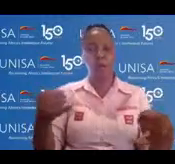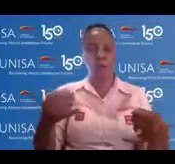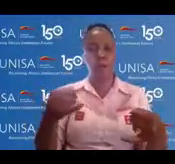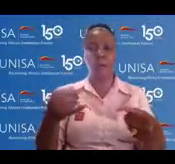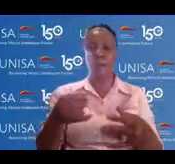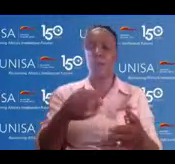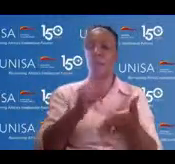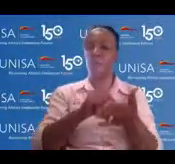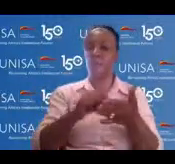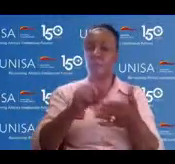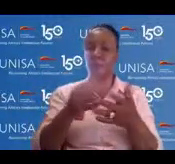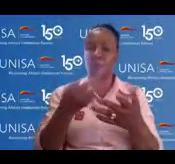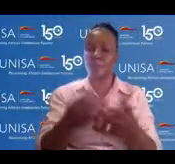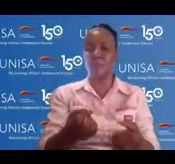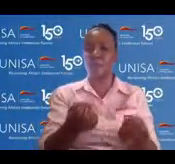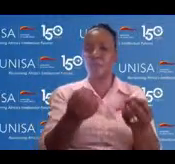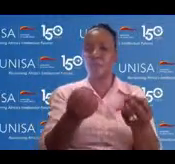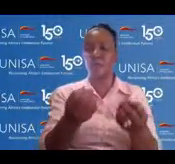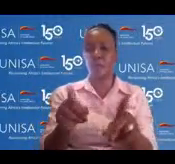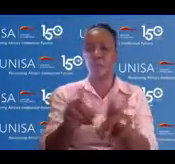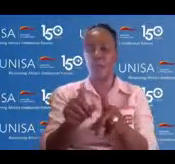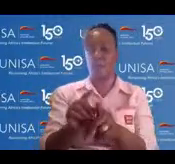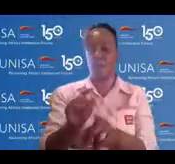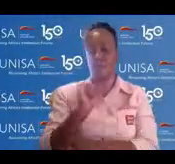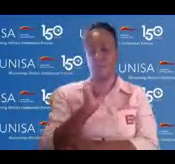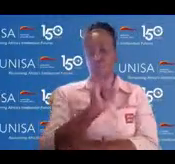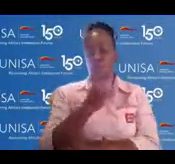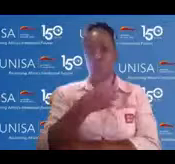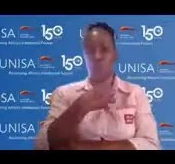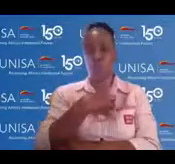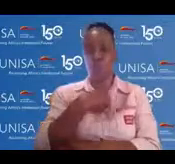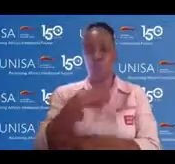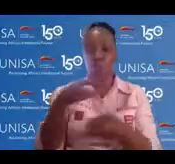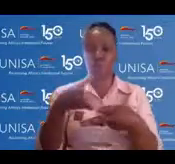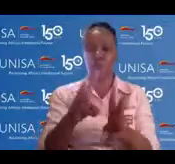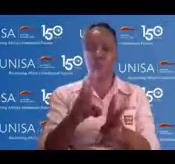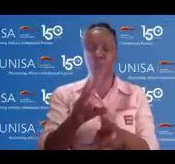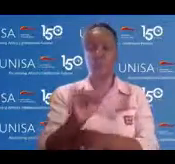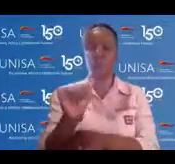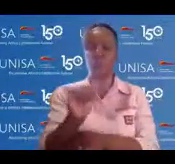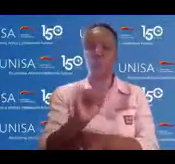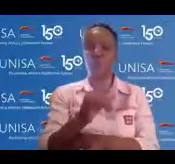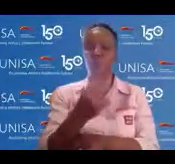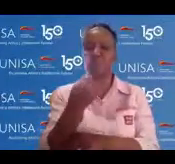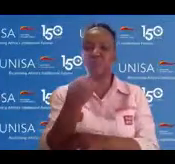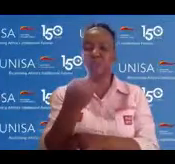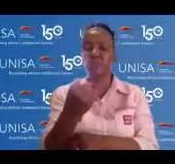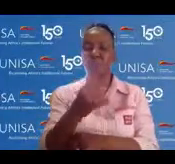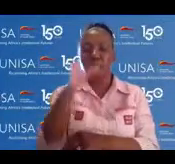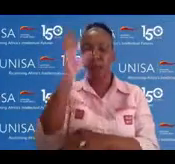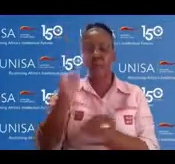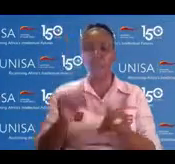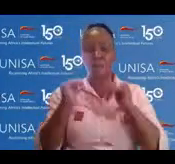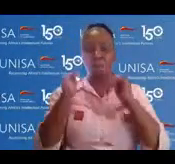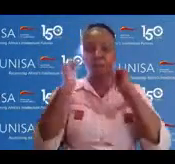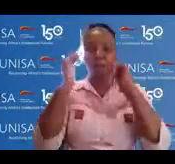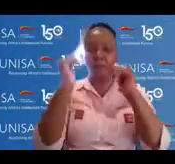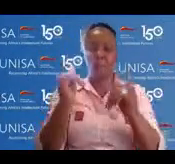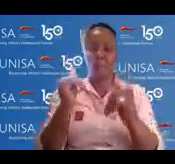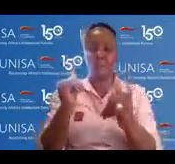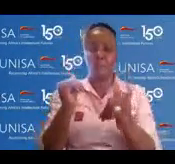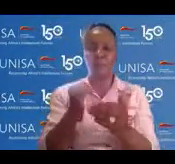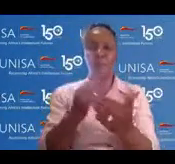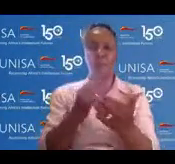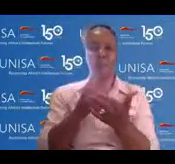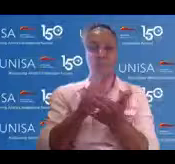it as their own work. Which one of the types of academic dishonesty would be happening here? You can